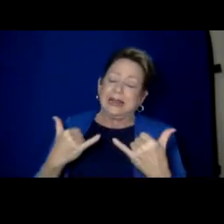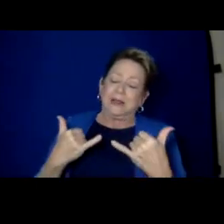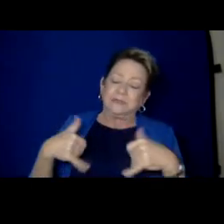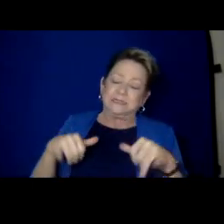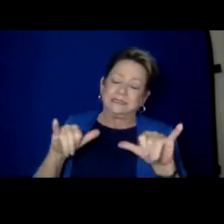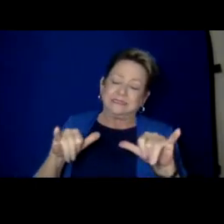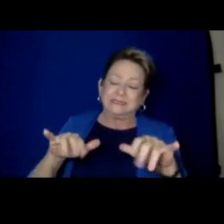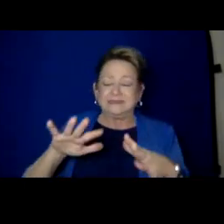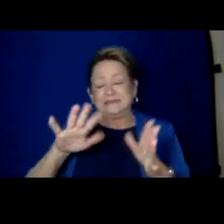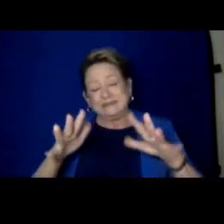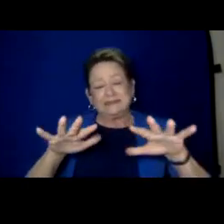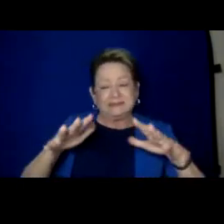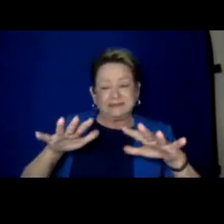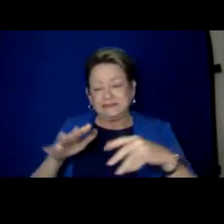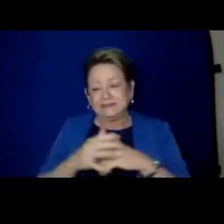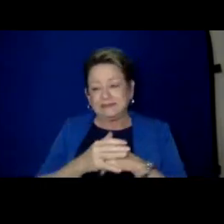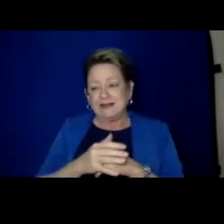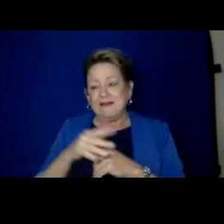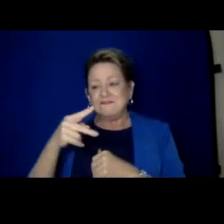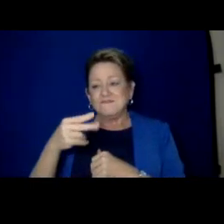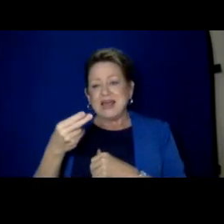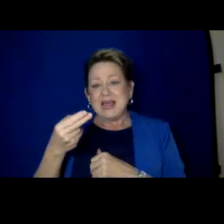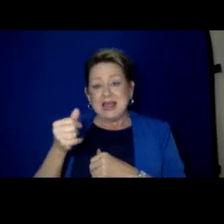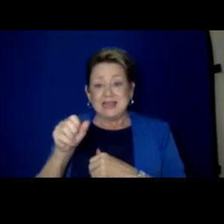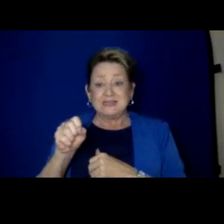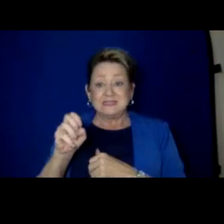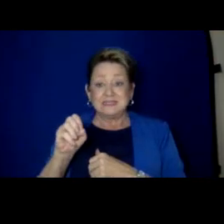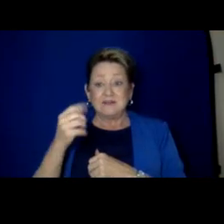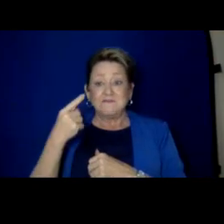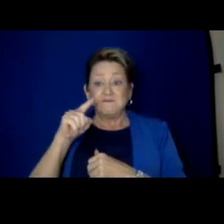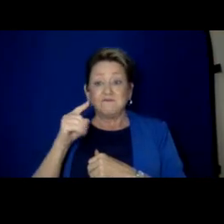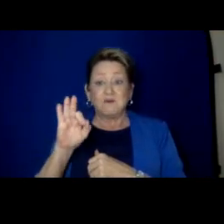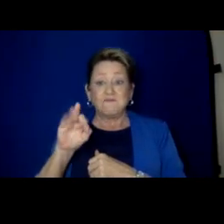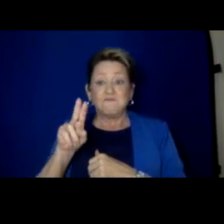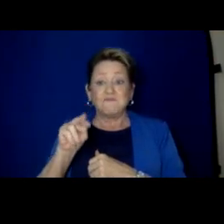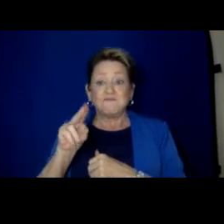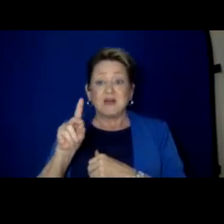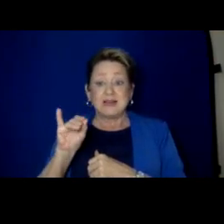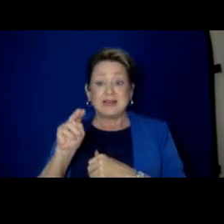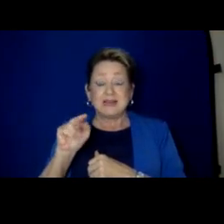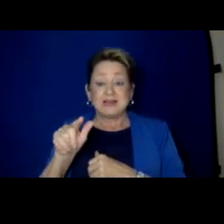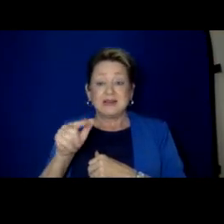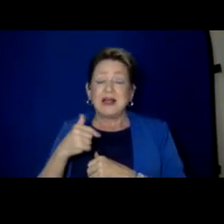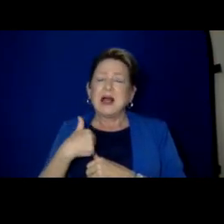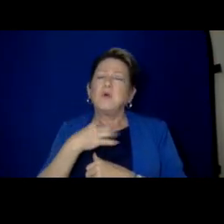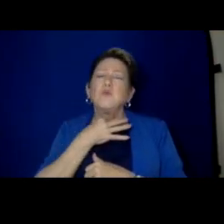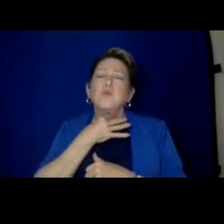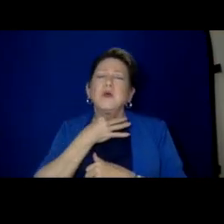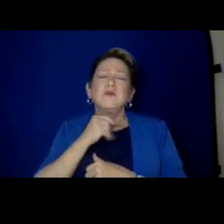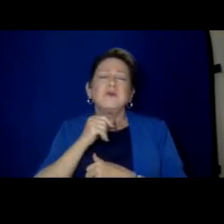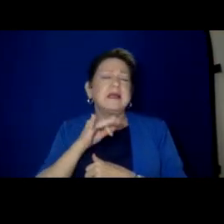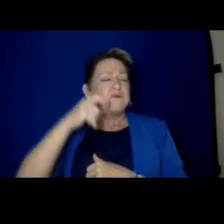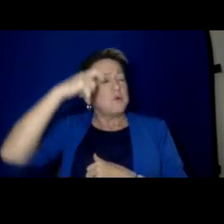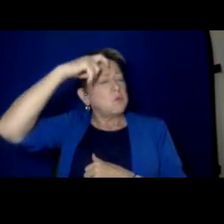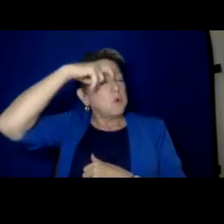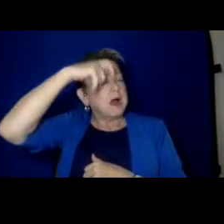uncertain phase as far as funding, I'm wondering if it'd be wise to